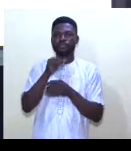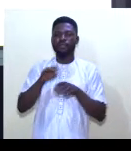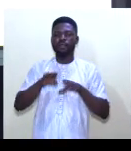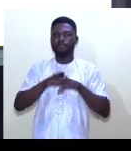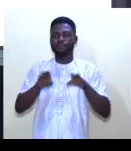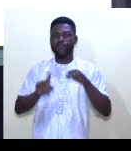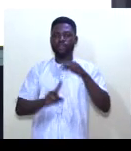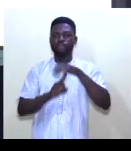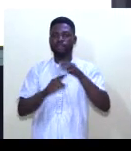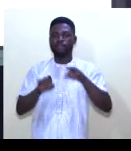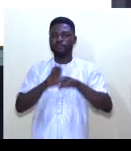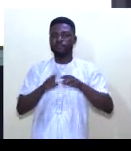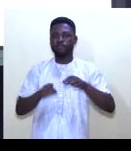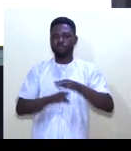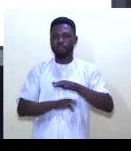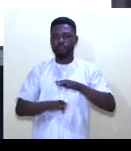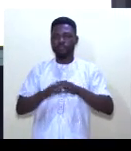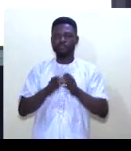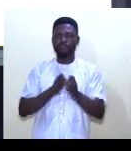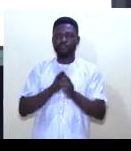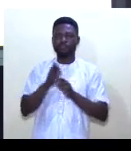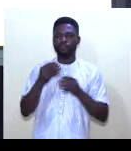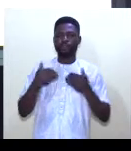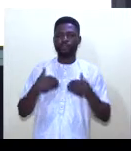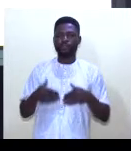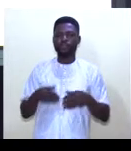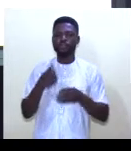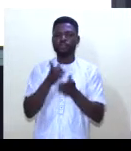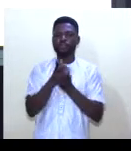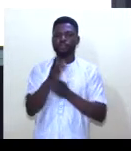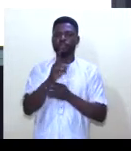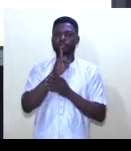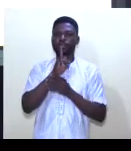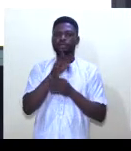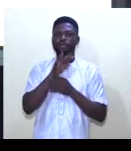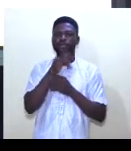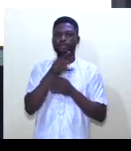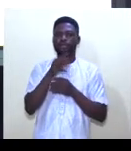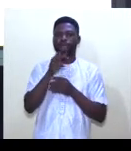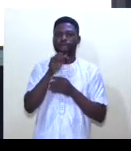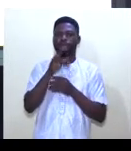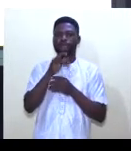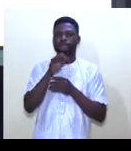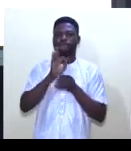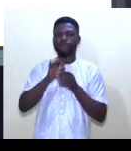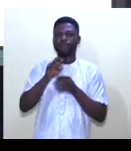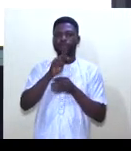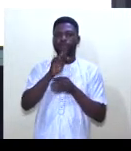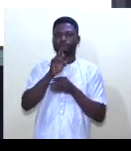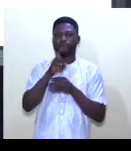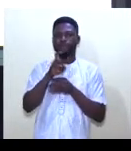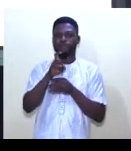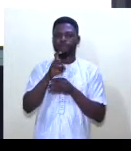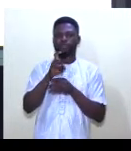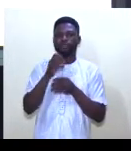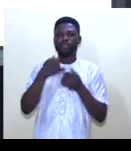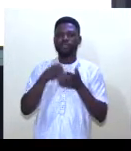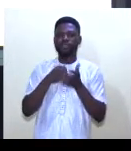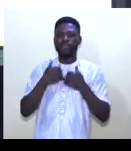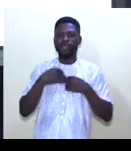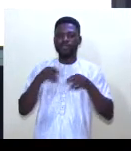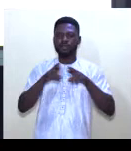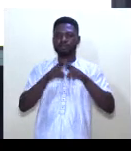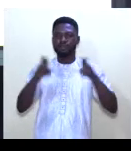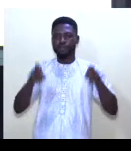Remember what a prism is? Flat top, flat bottom, straight body. Now, the correct answer here should be a matchbox, because a